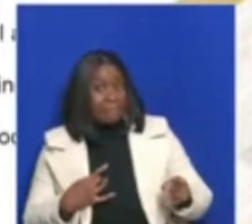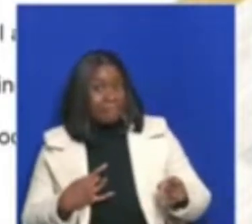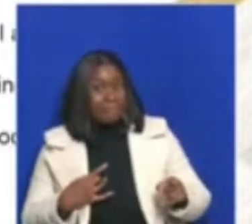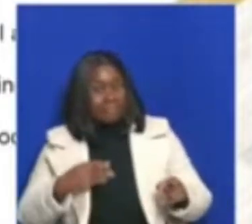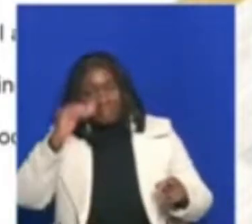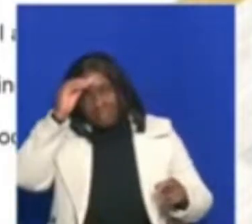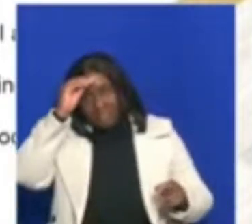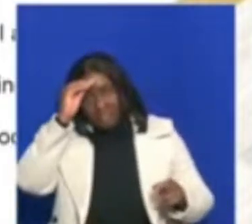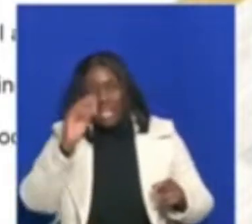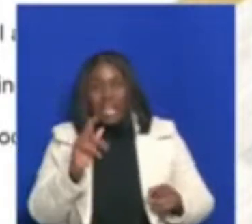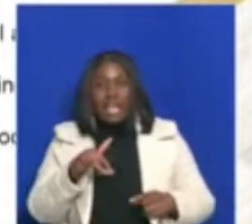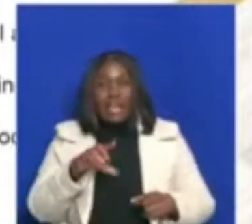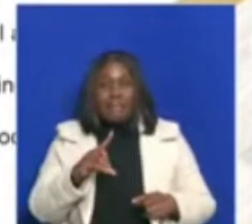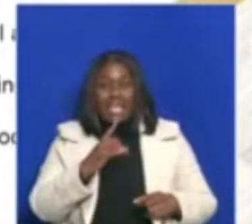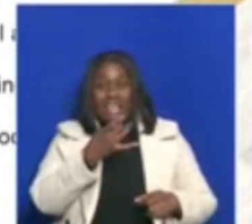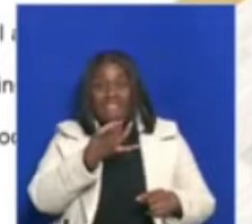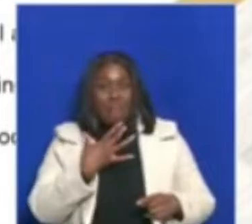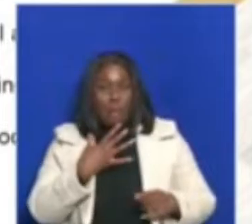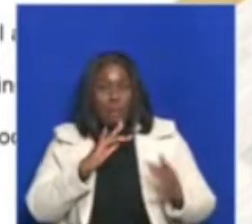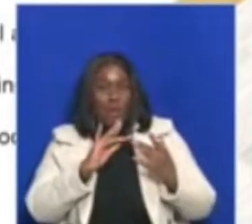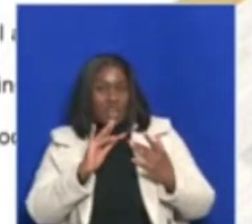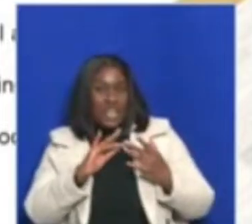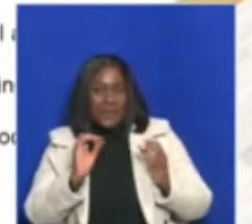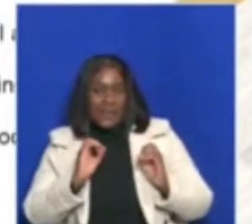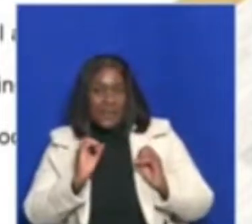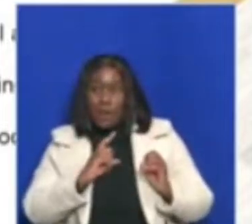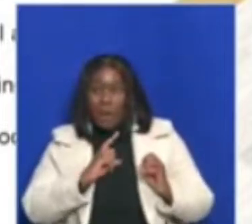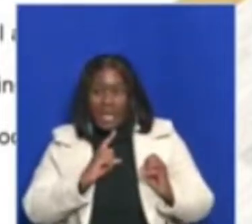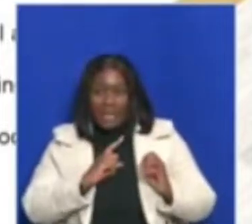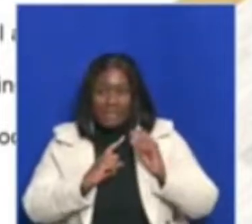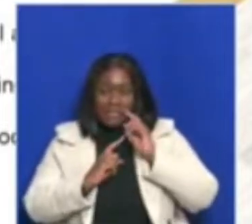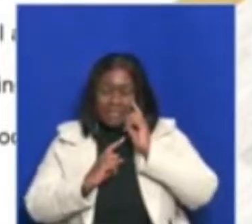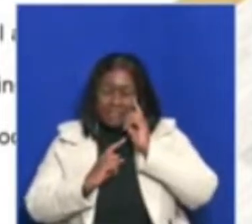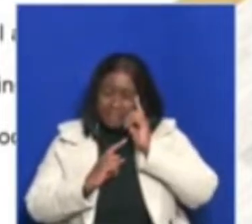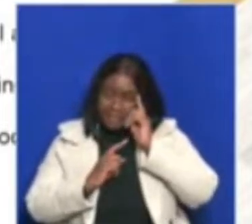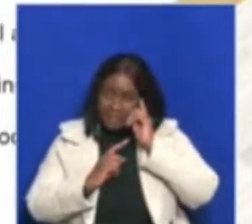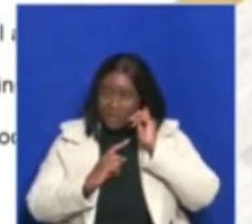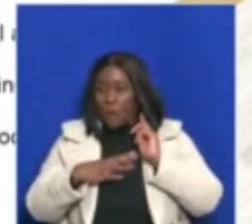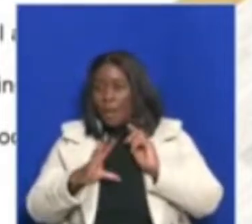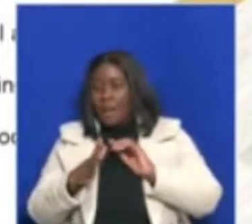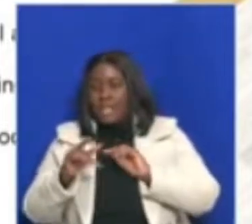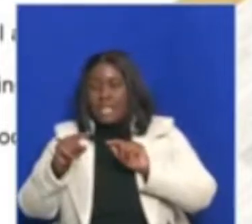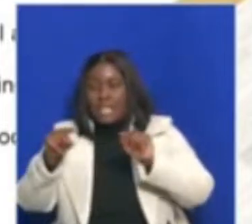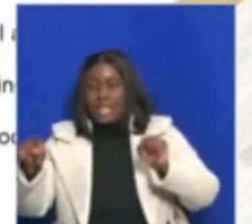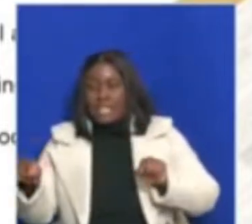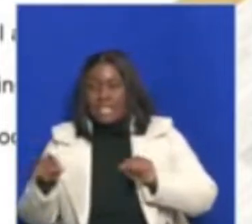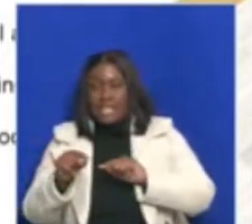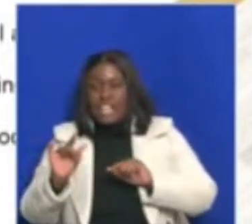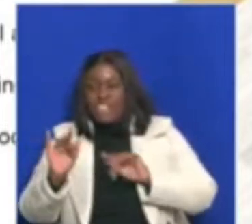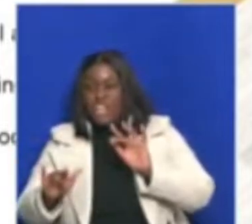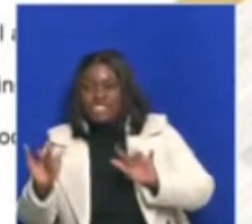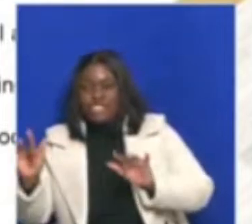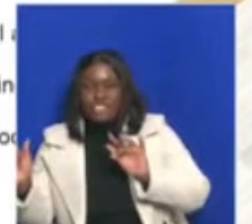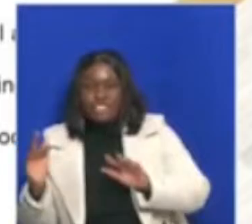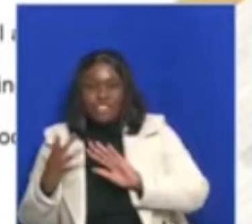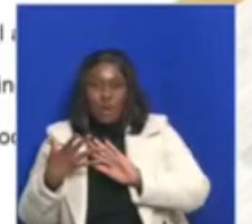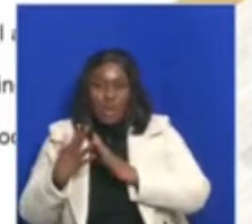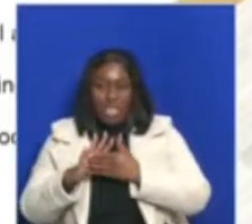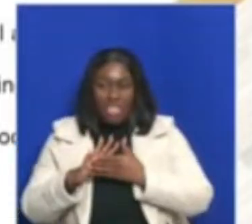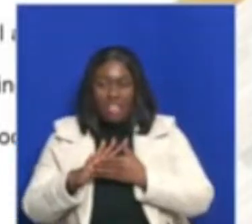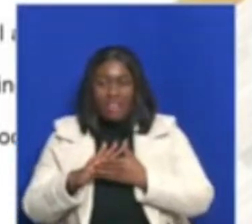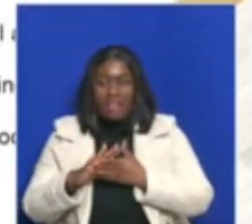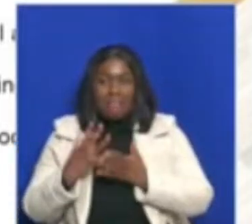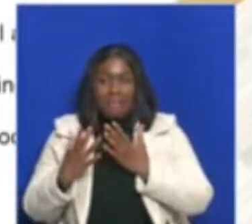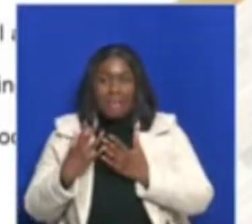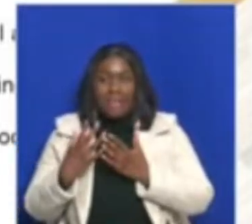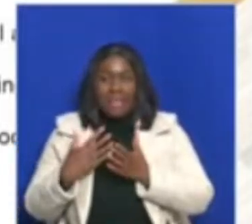raising suspicion that they want to tamper with the crime scene, for example, by planting of weapons and